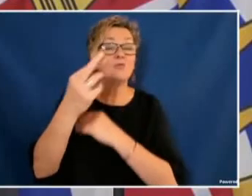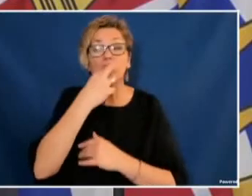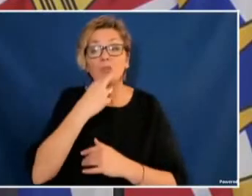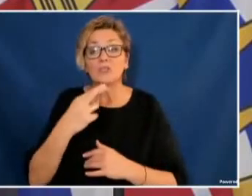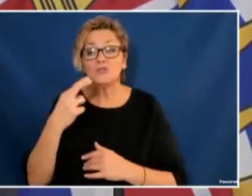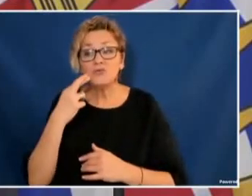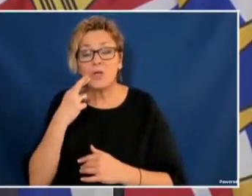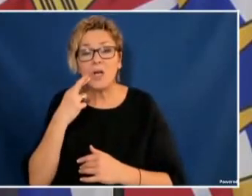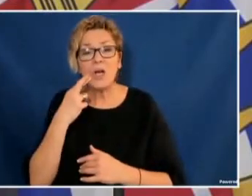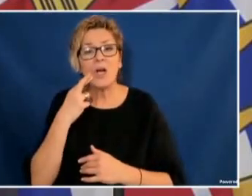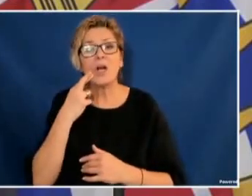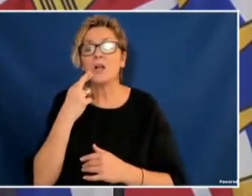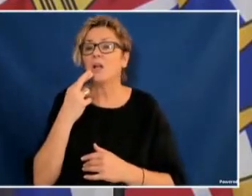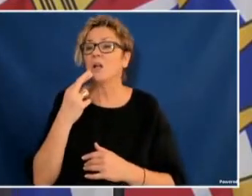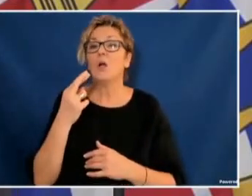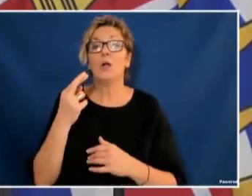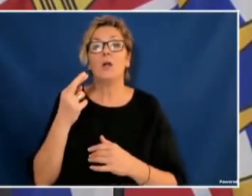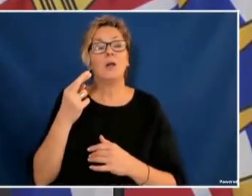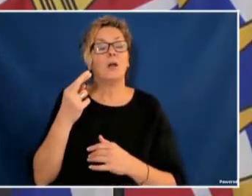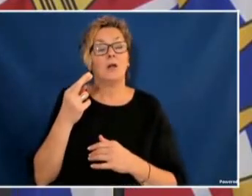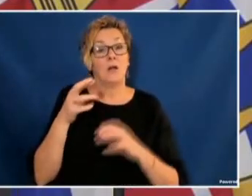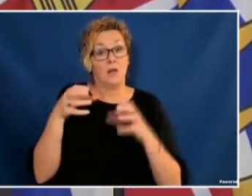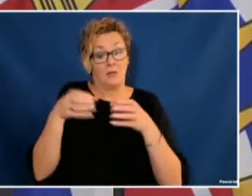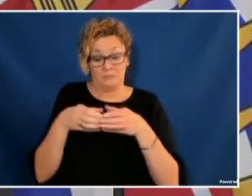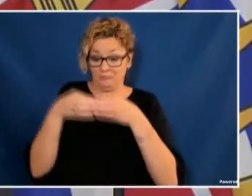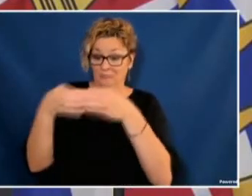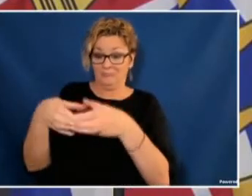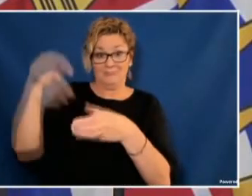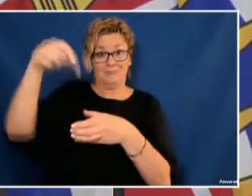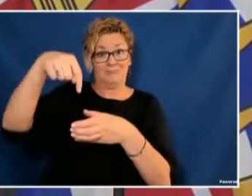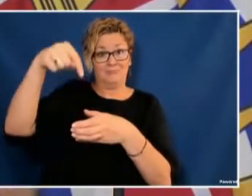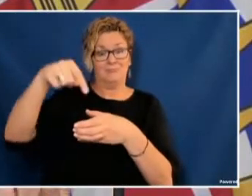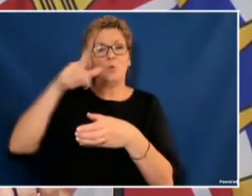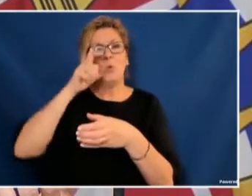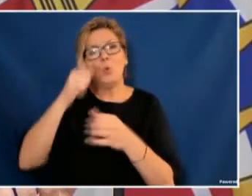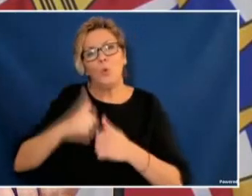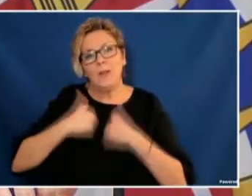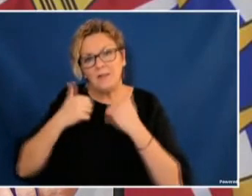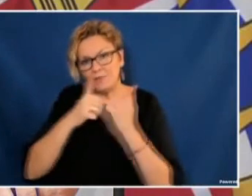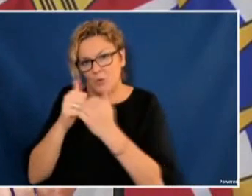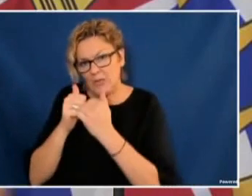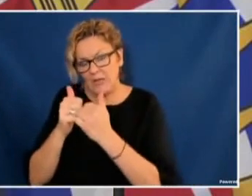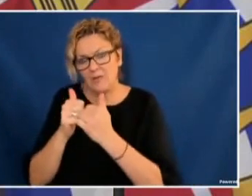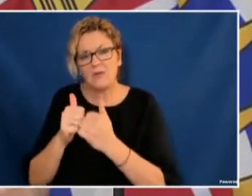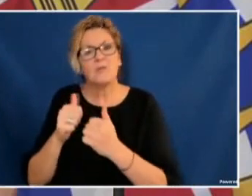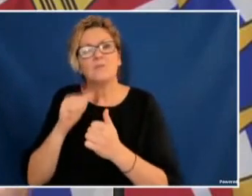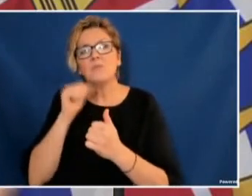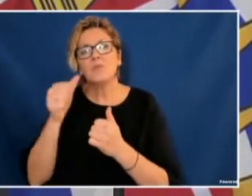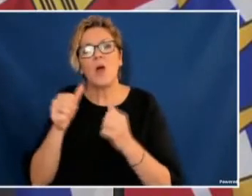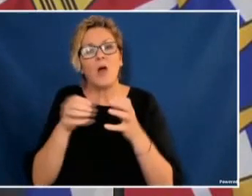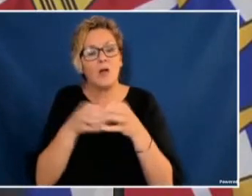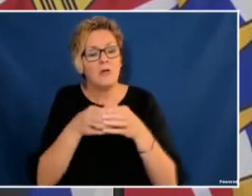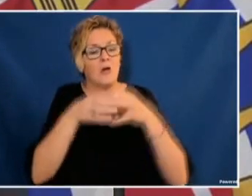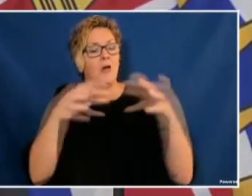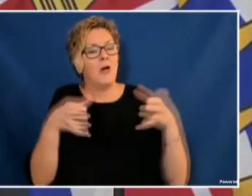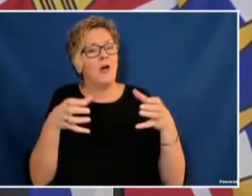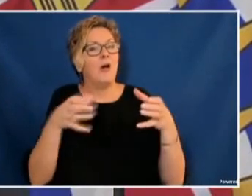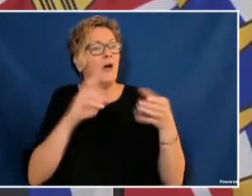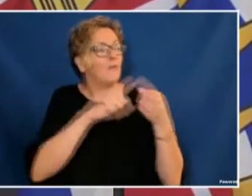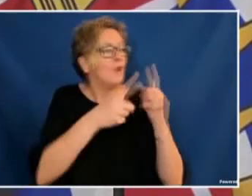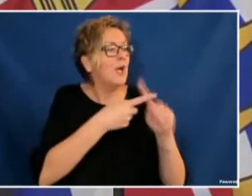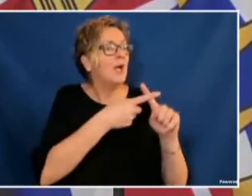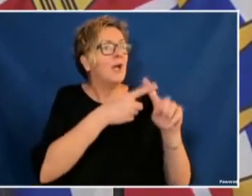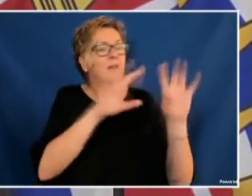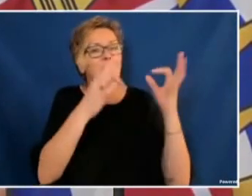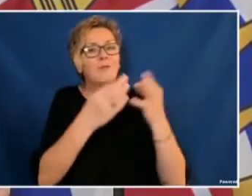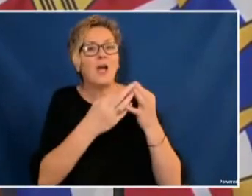to do what you need to do. And for people who truly cannot wear a mask, find ways that we need to find ways to accommodate